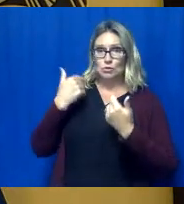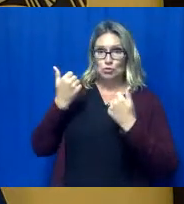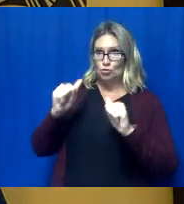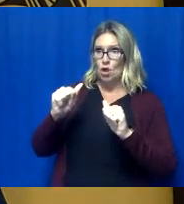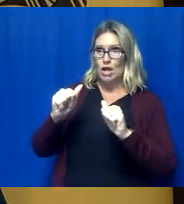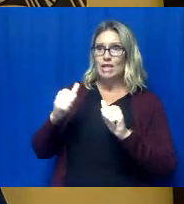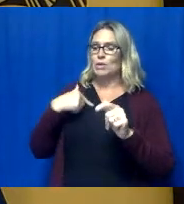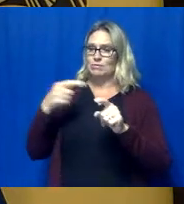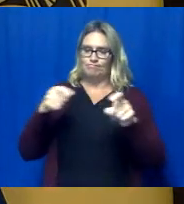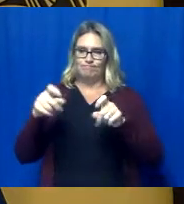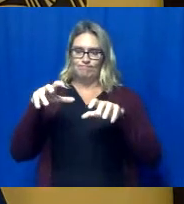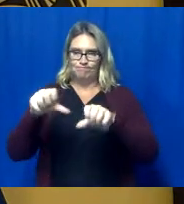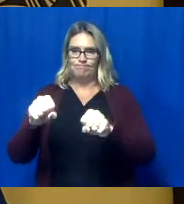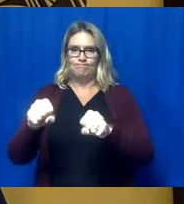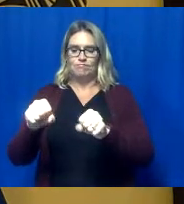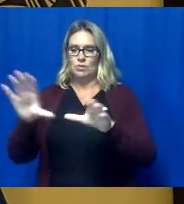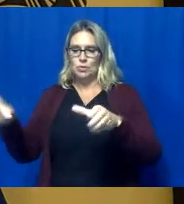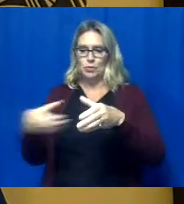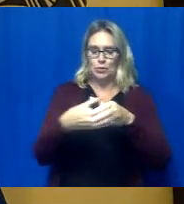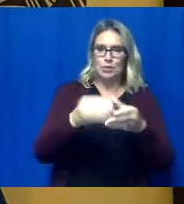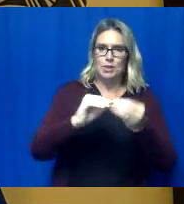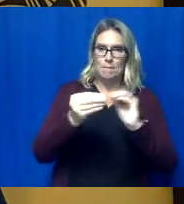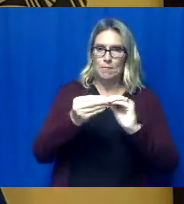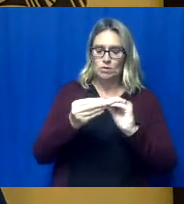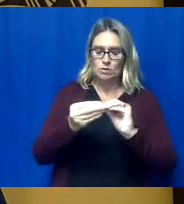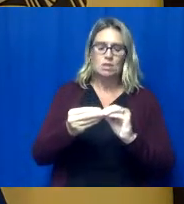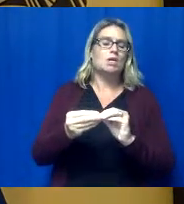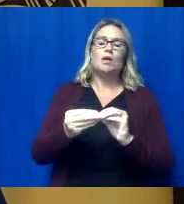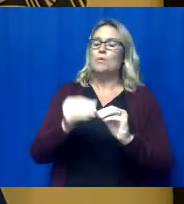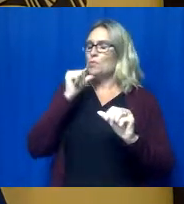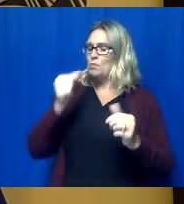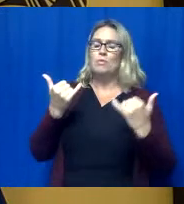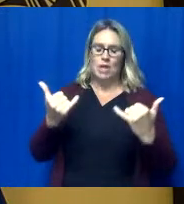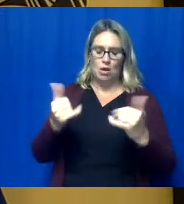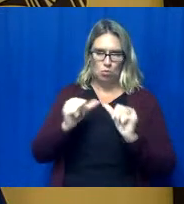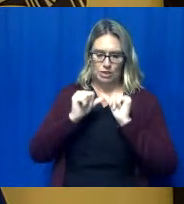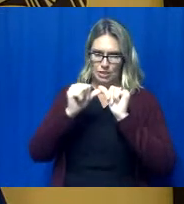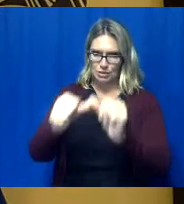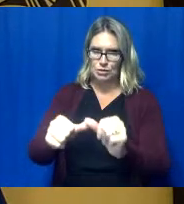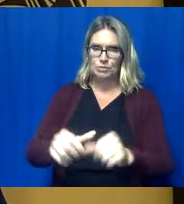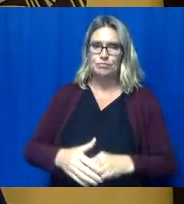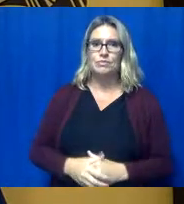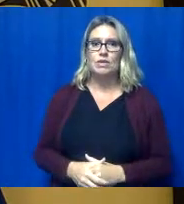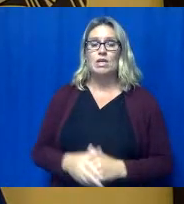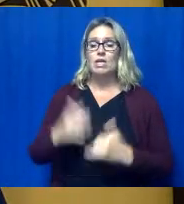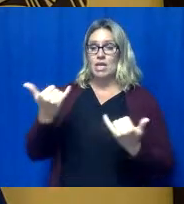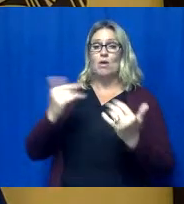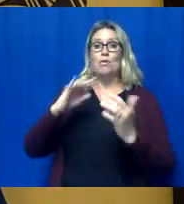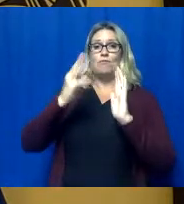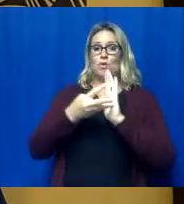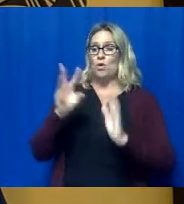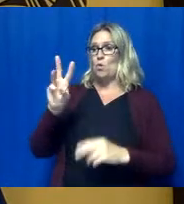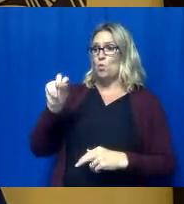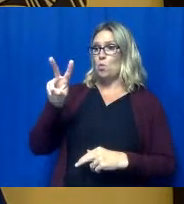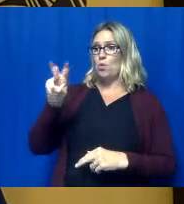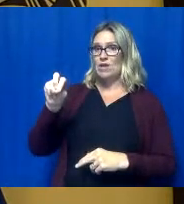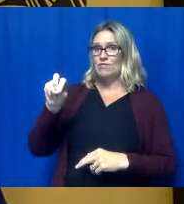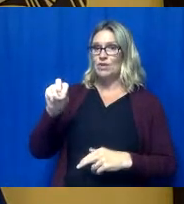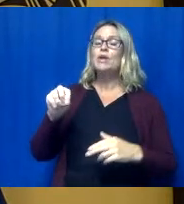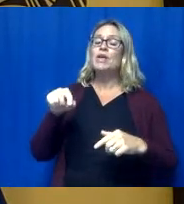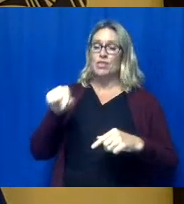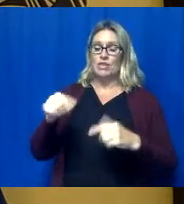virus, and we will not hesitate now. The situation we are facing with the 4th wave of COVID-19 is very